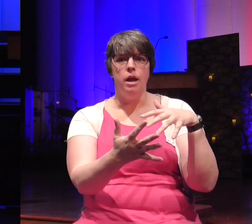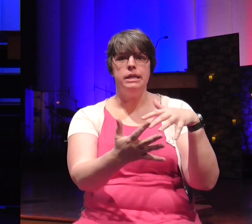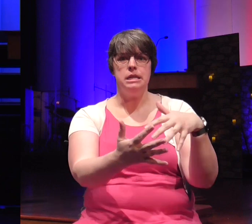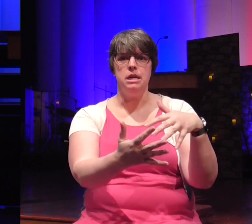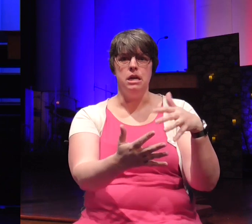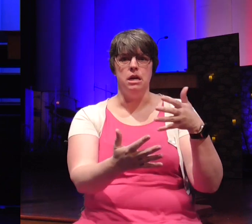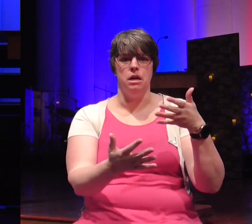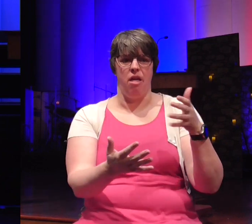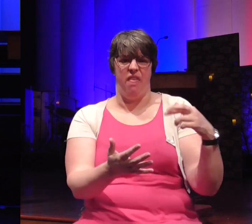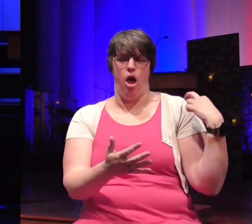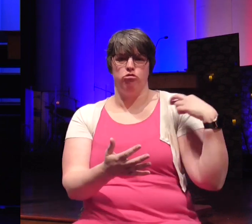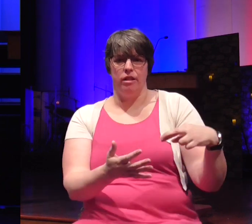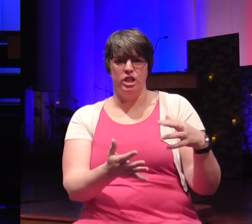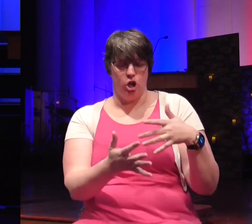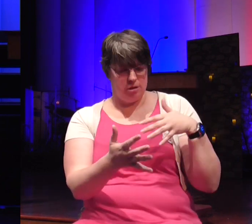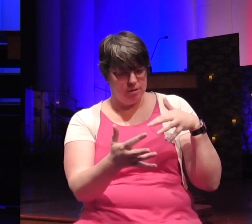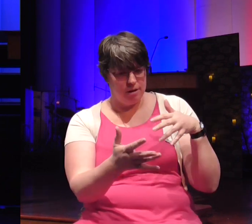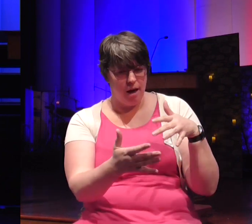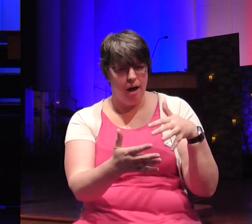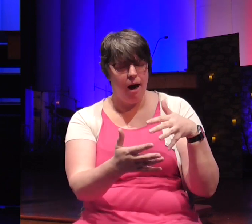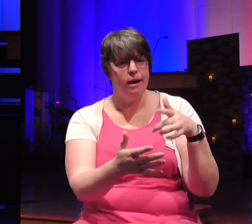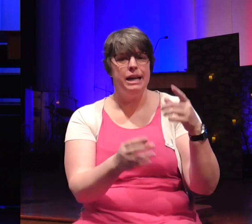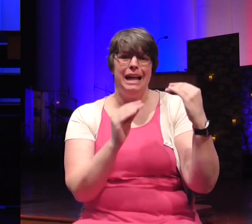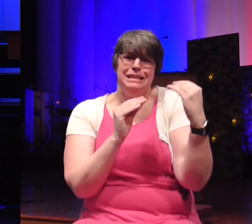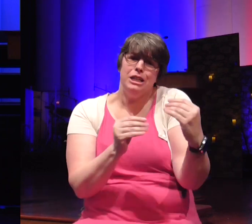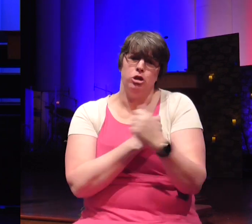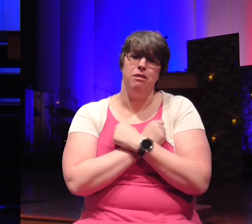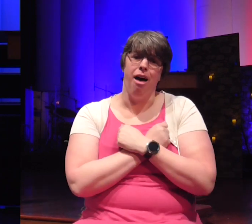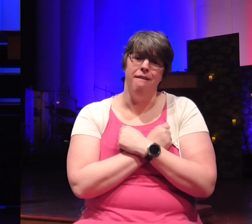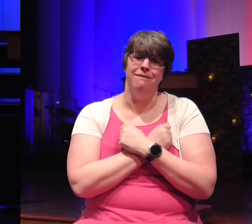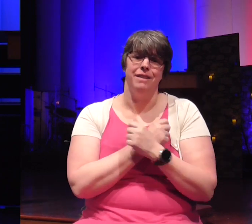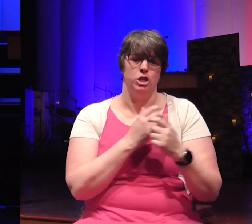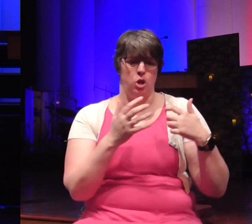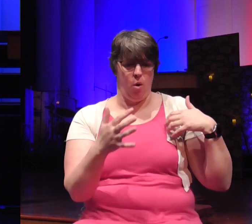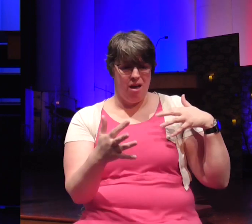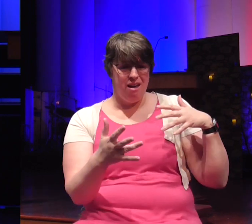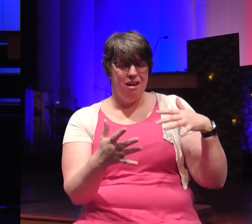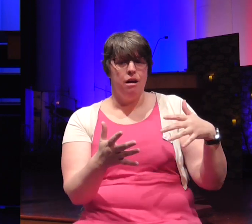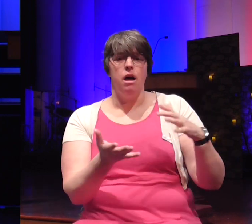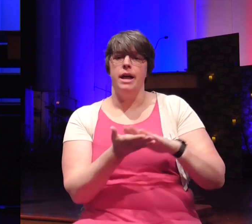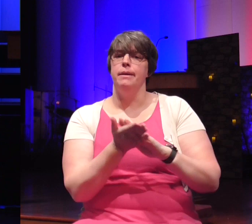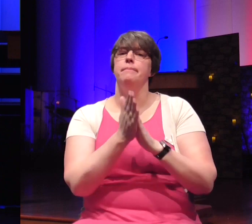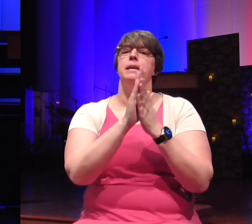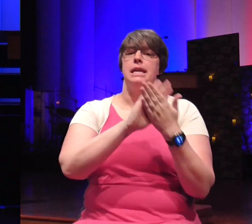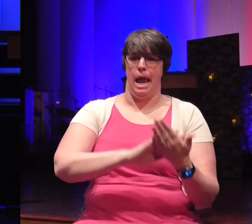paths, ultimately teaches love. And he decided he had to become a Muslim, which he did.